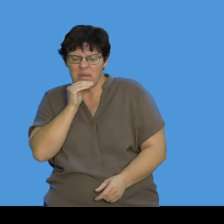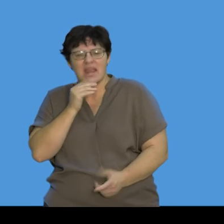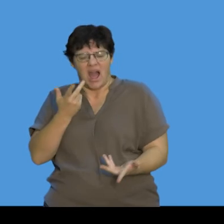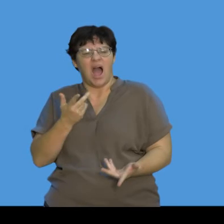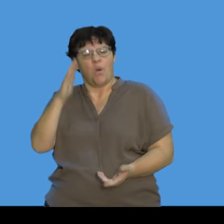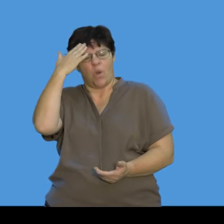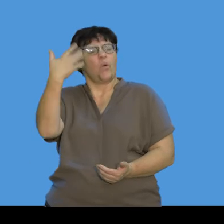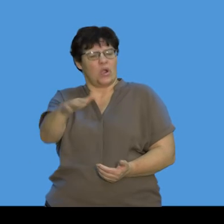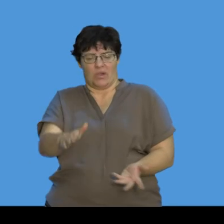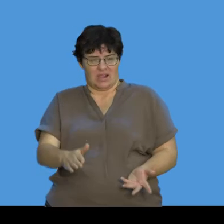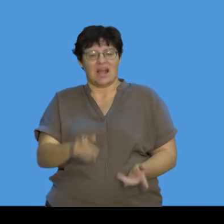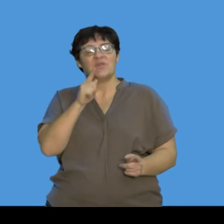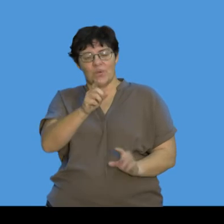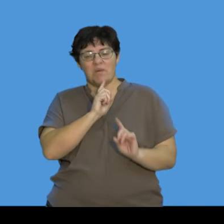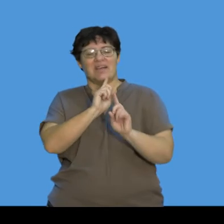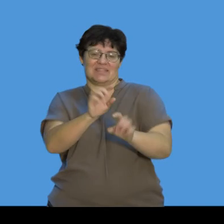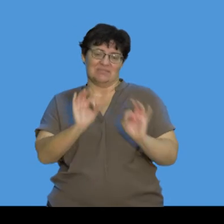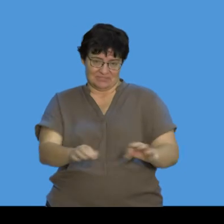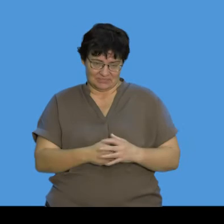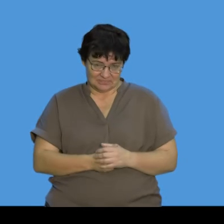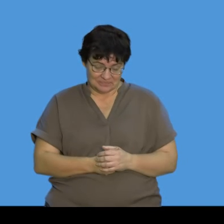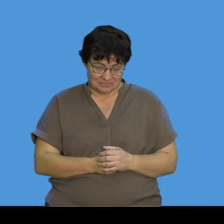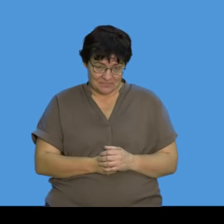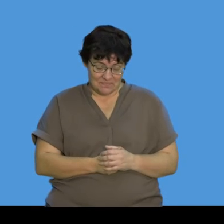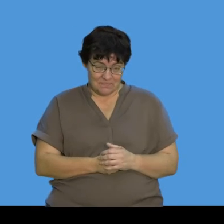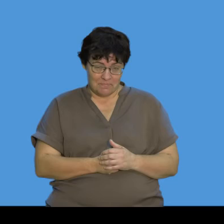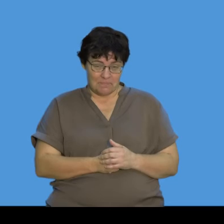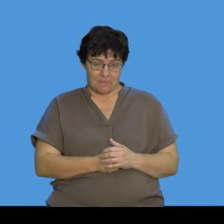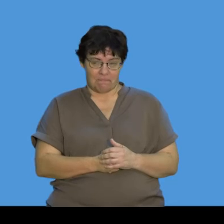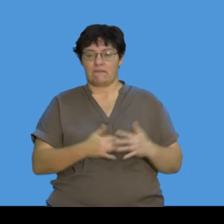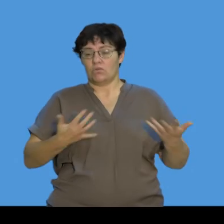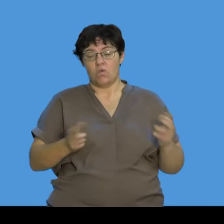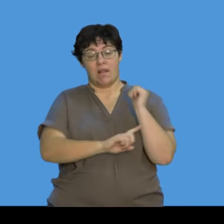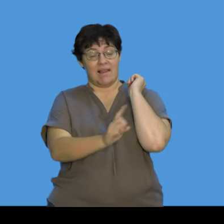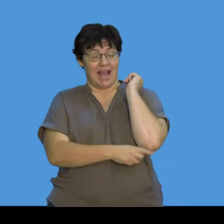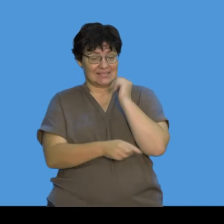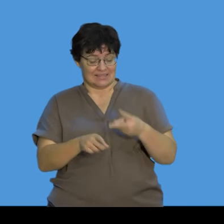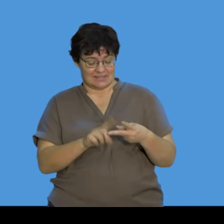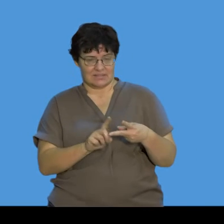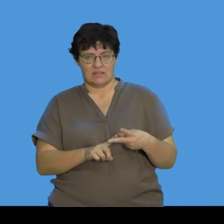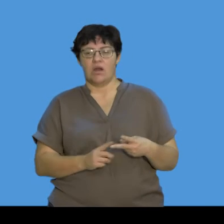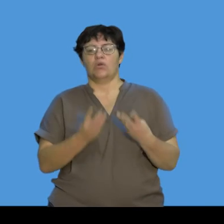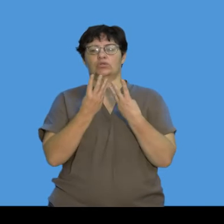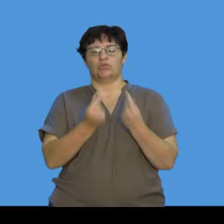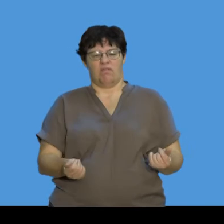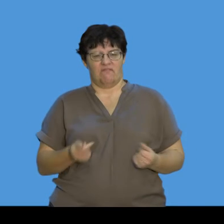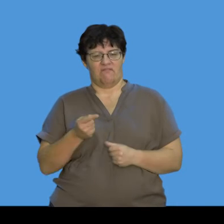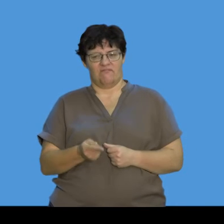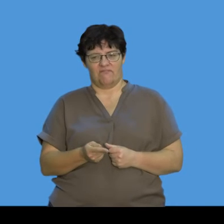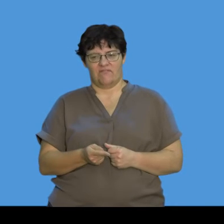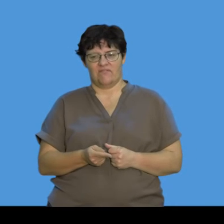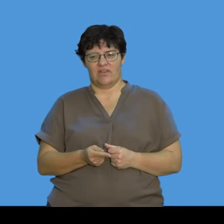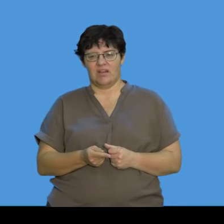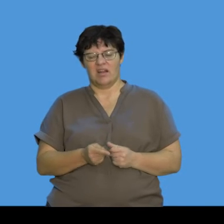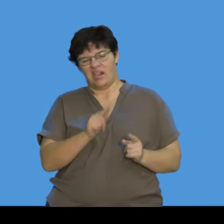the opposing solution to what I said you must show. And then the last question has to do with solving